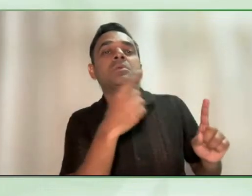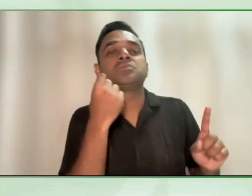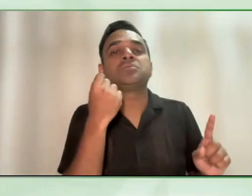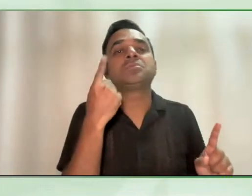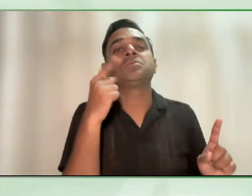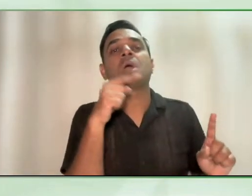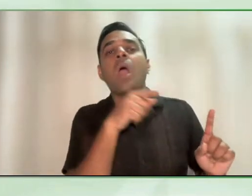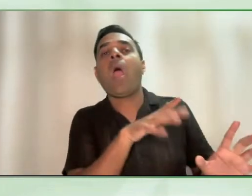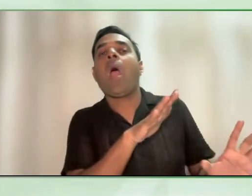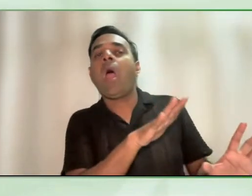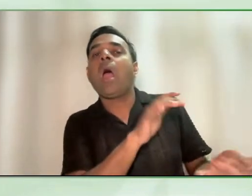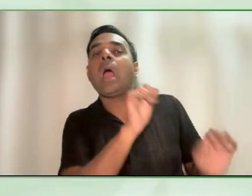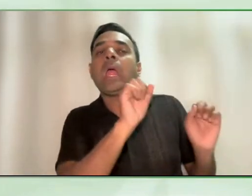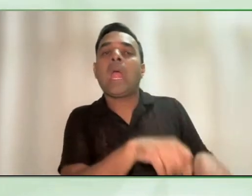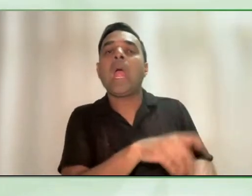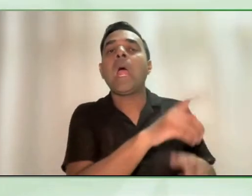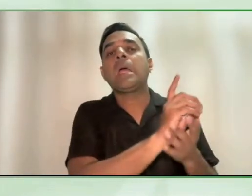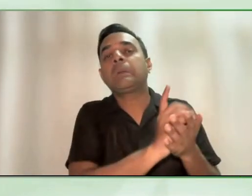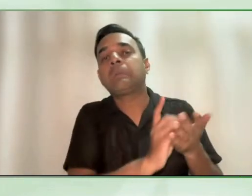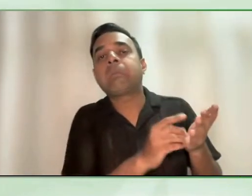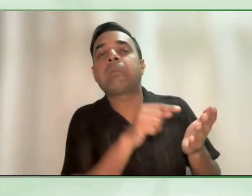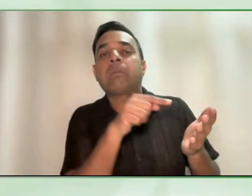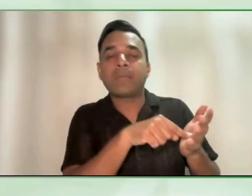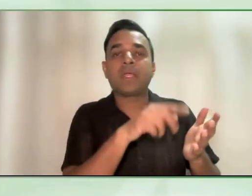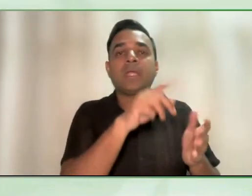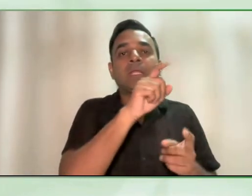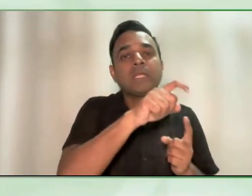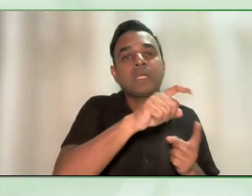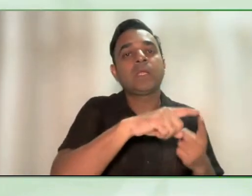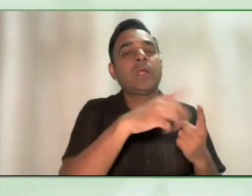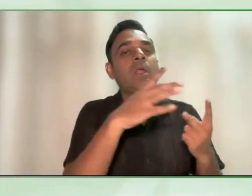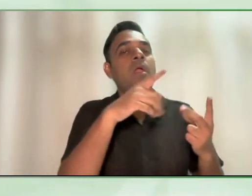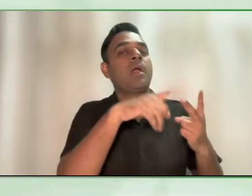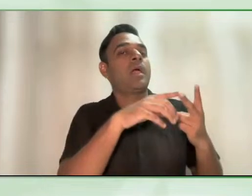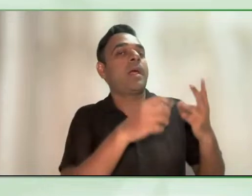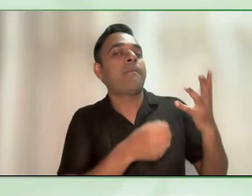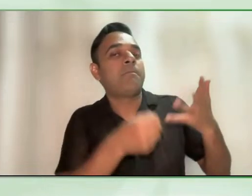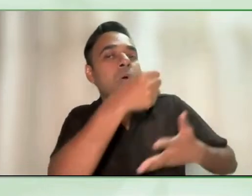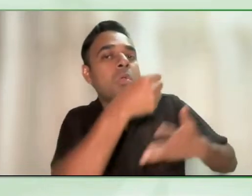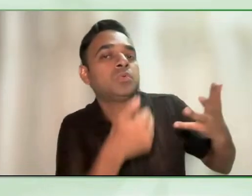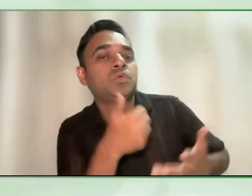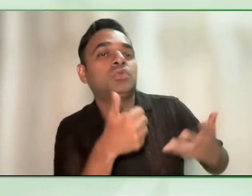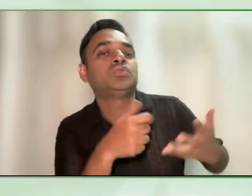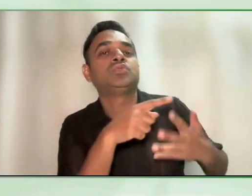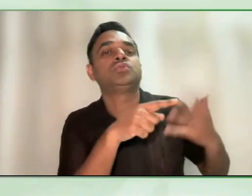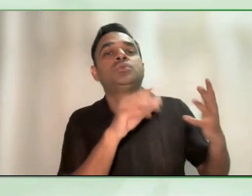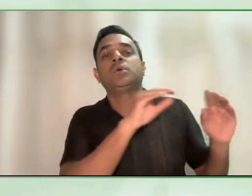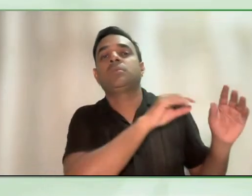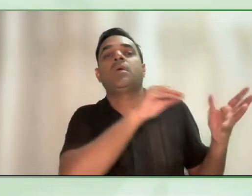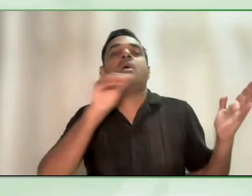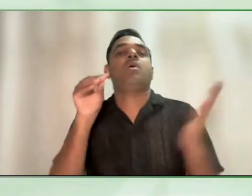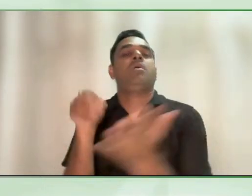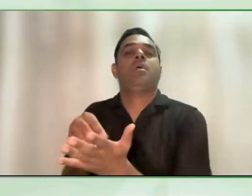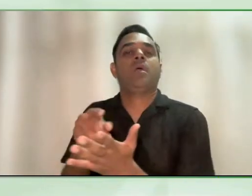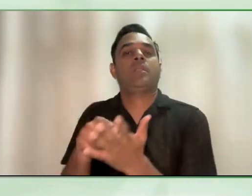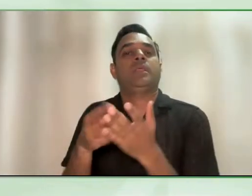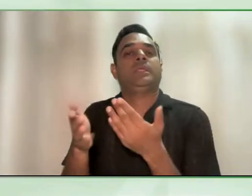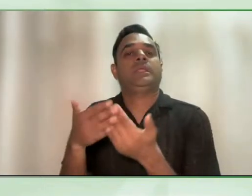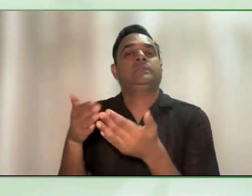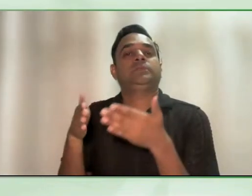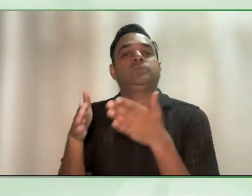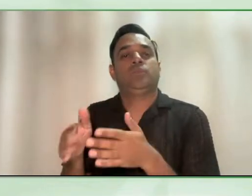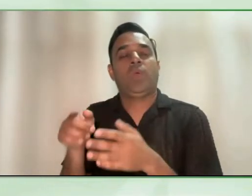it. Another way is to think about how people with disabilities should and can be